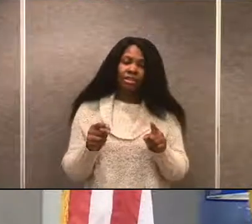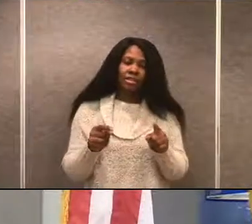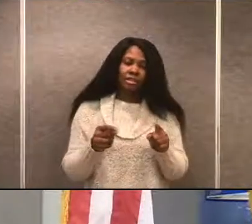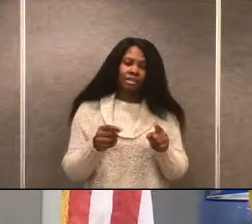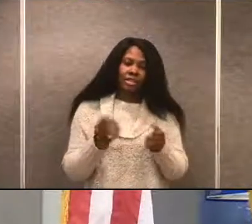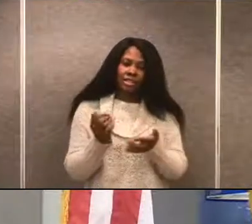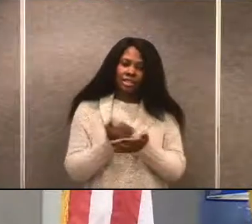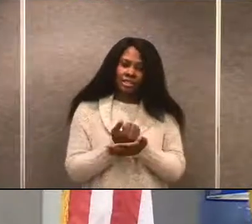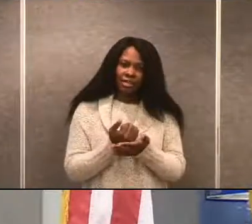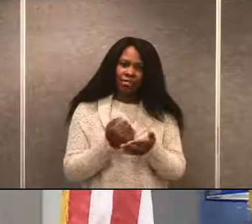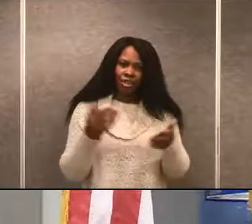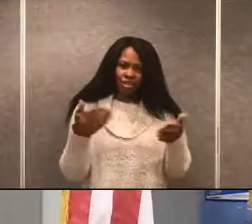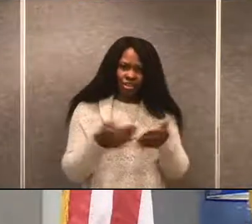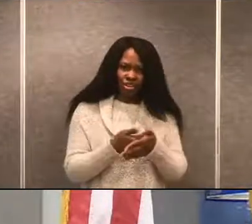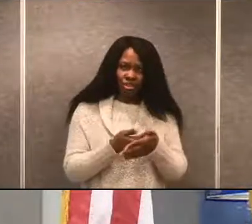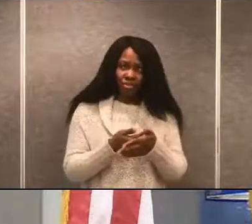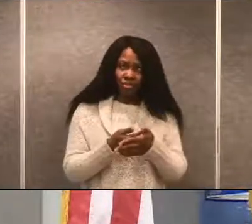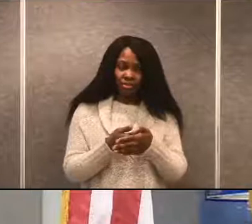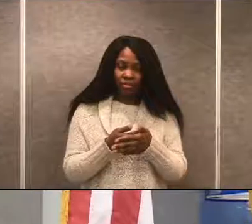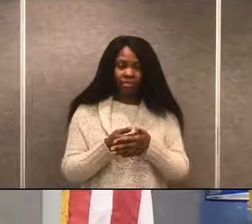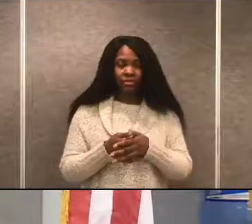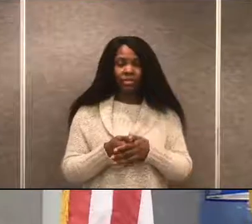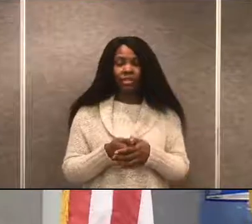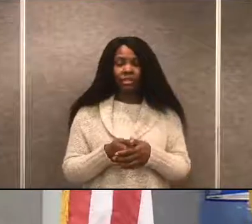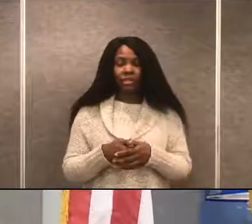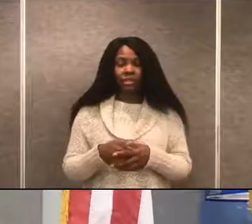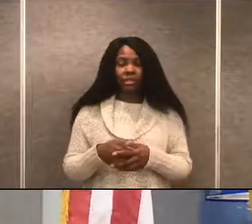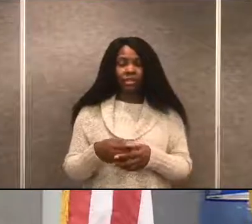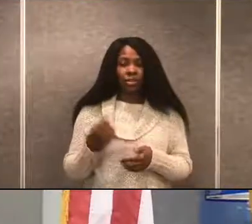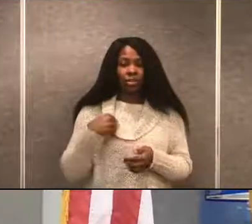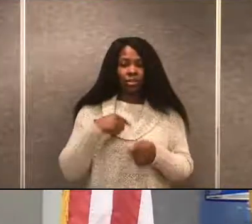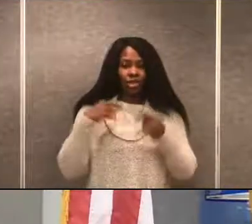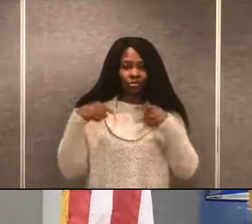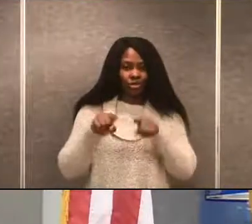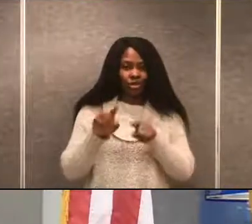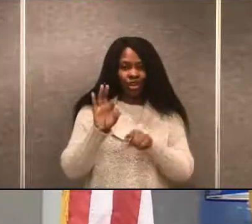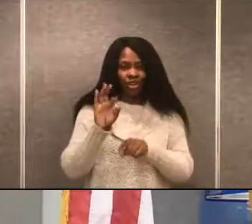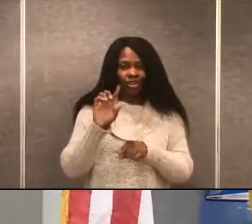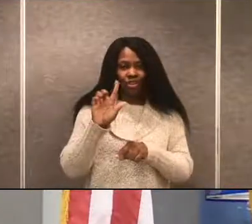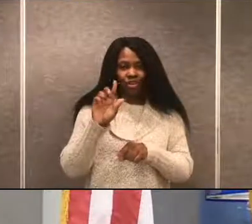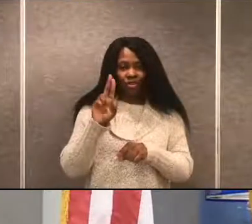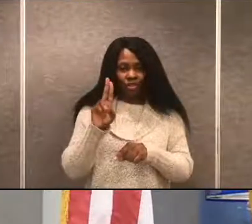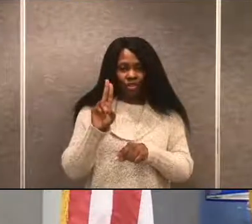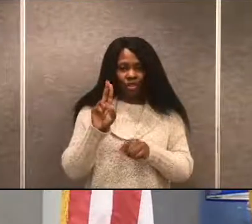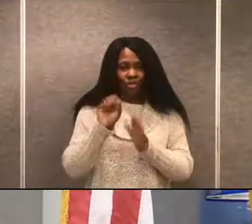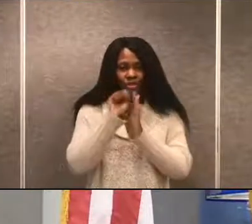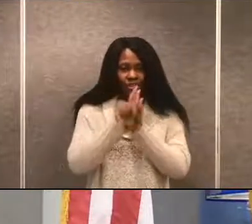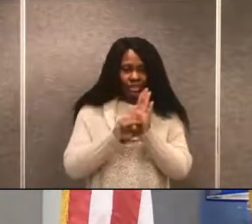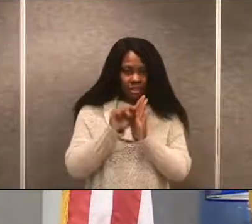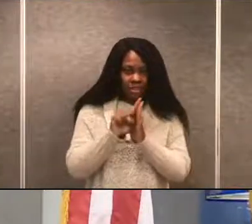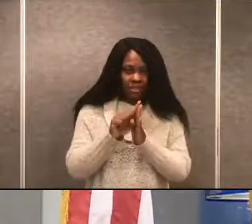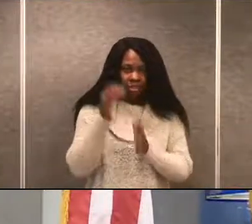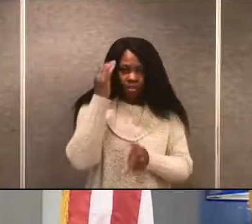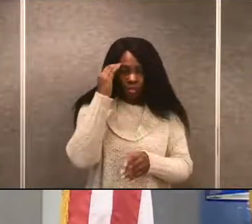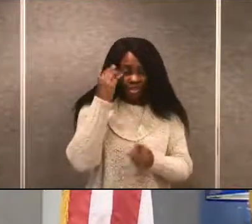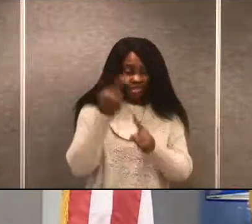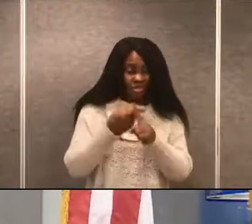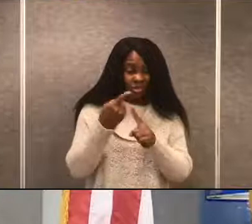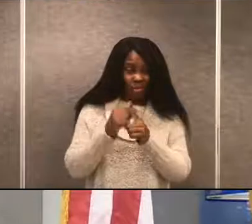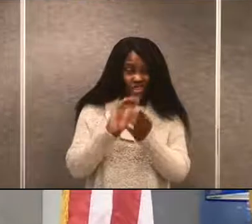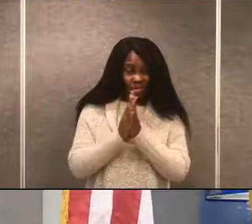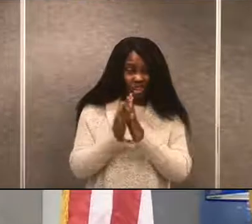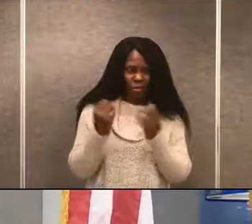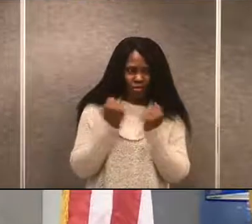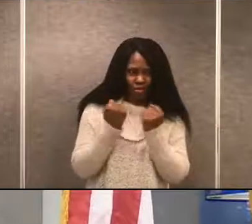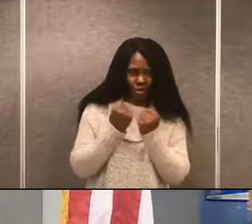such as the fact that we're in the midst of the flu season. We know that we're entering into the colder months. We know that more people are going